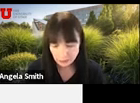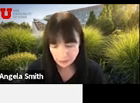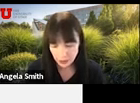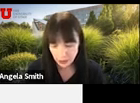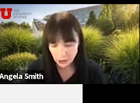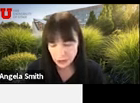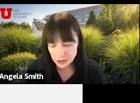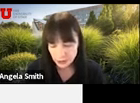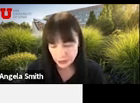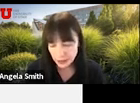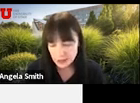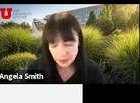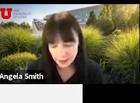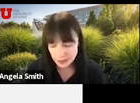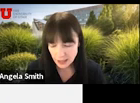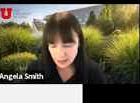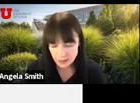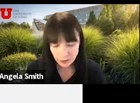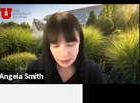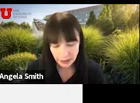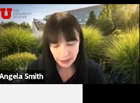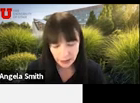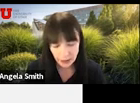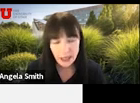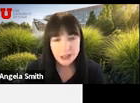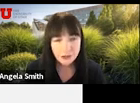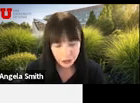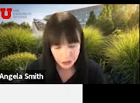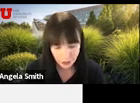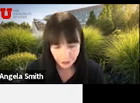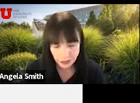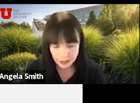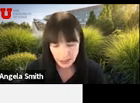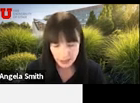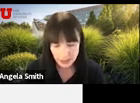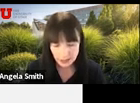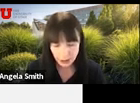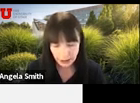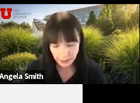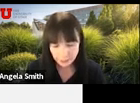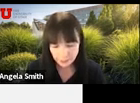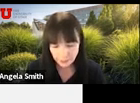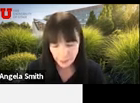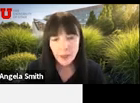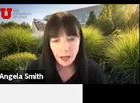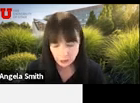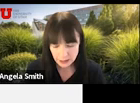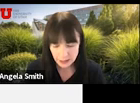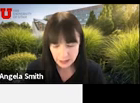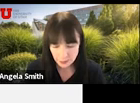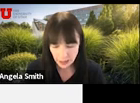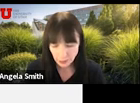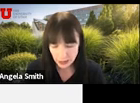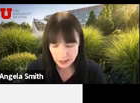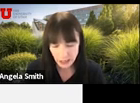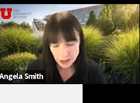captioning. Eunice Contreras, events accessibility. And Jen Rosio, design accessibility. I will